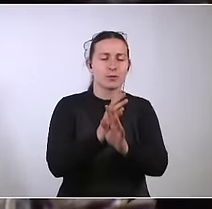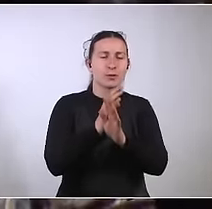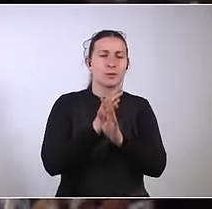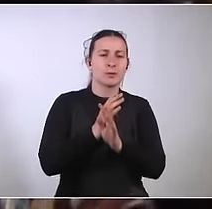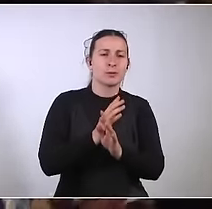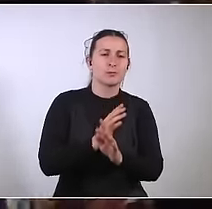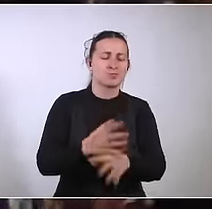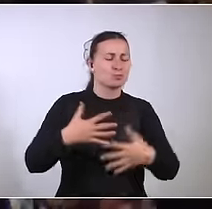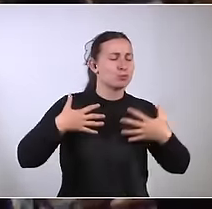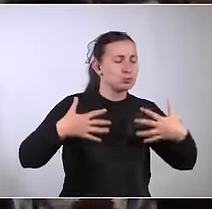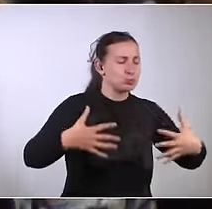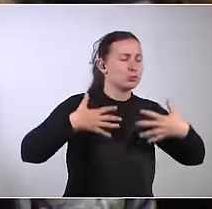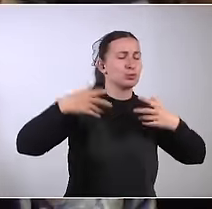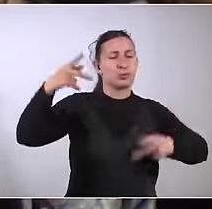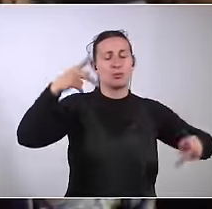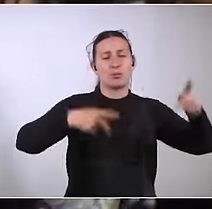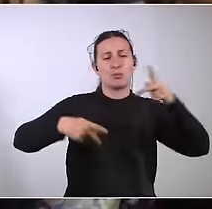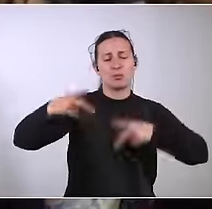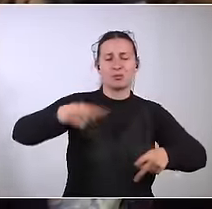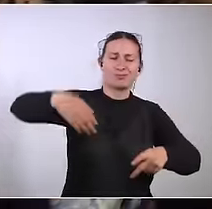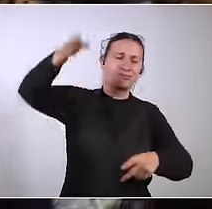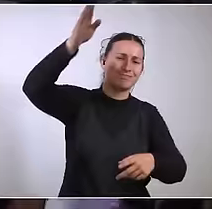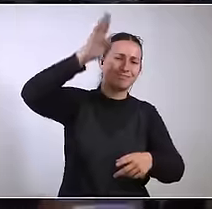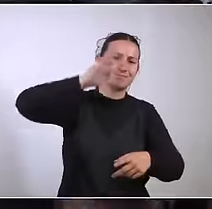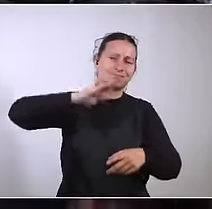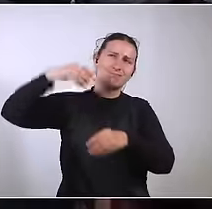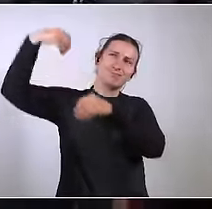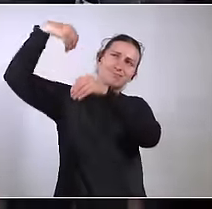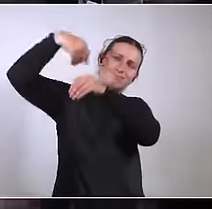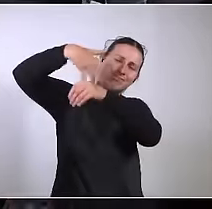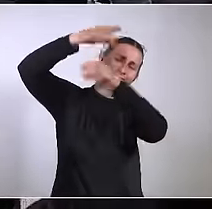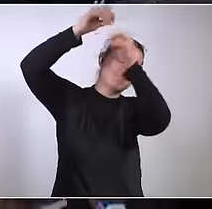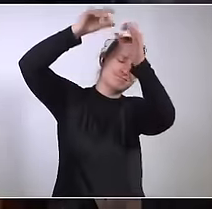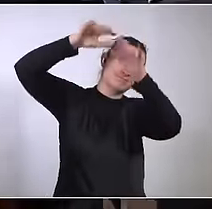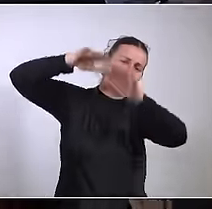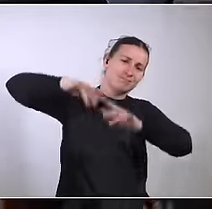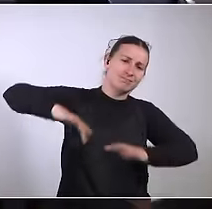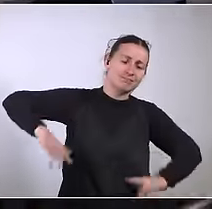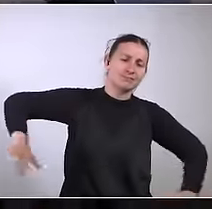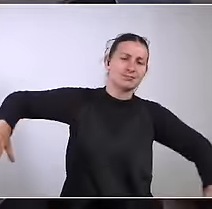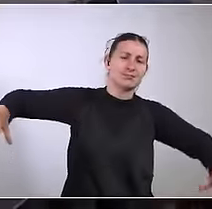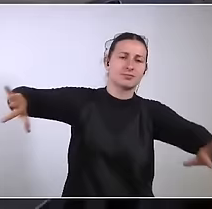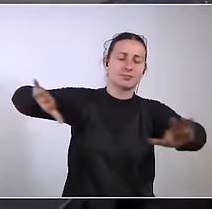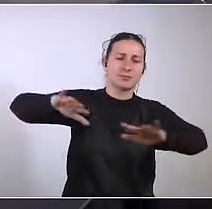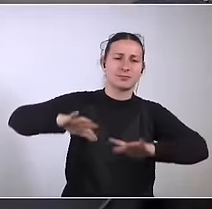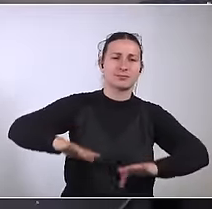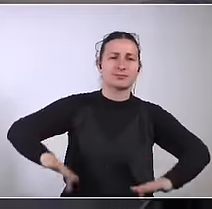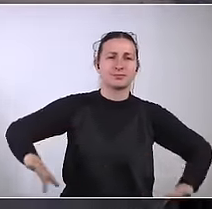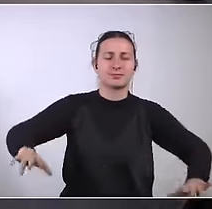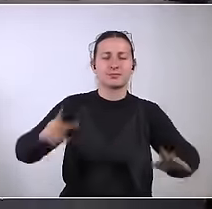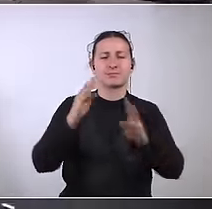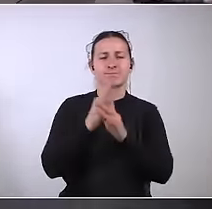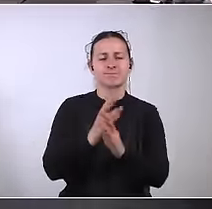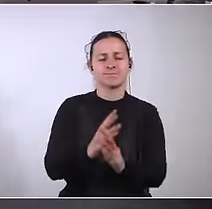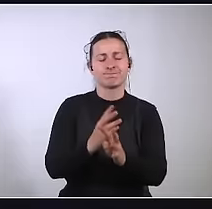Breathe on your people, God. Send the latter rain, God. Oh,